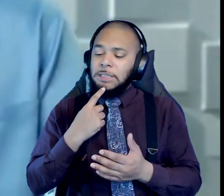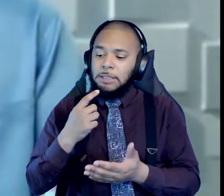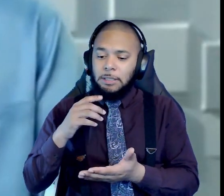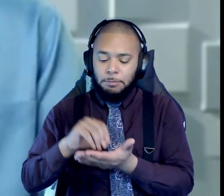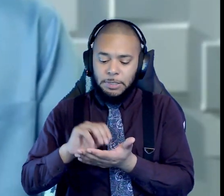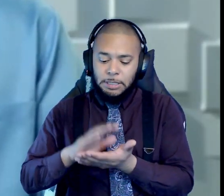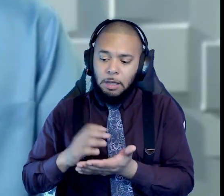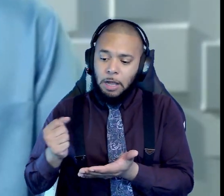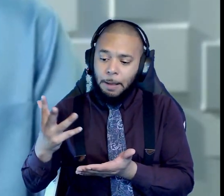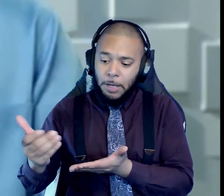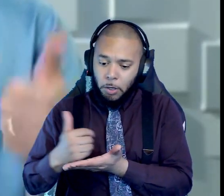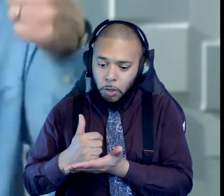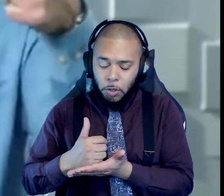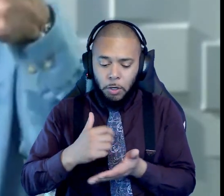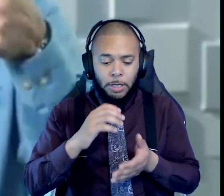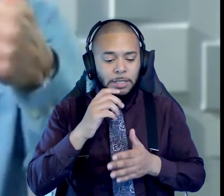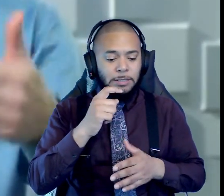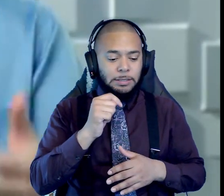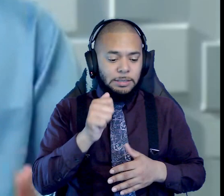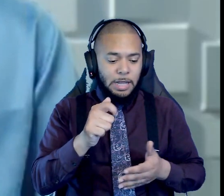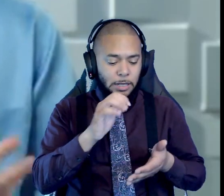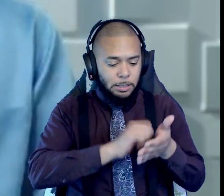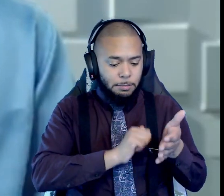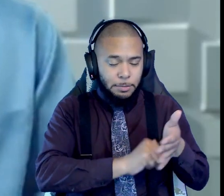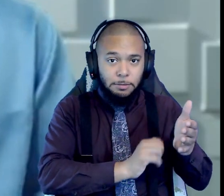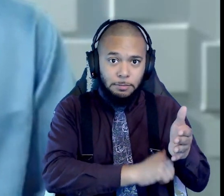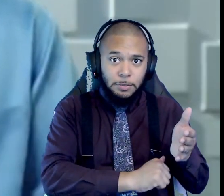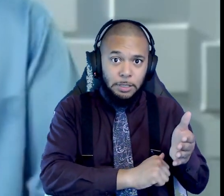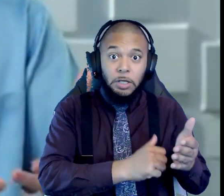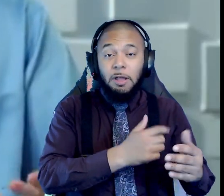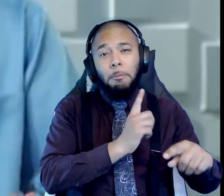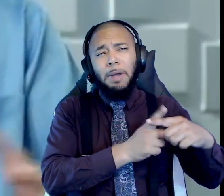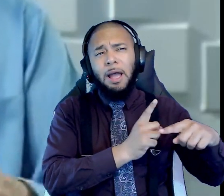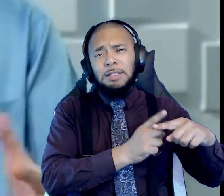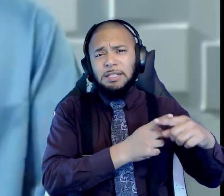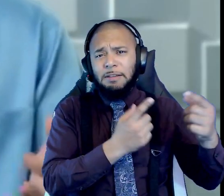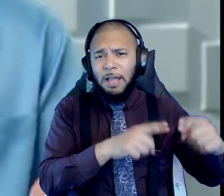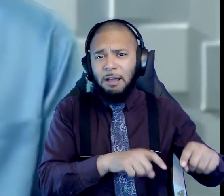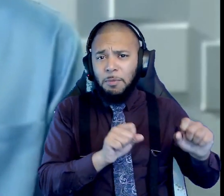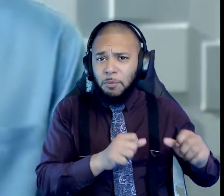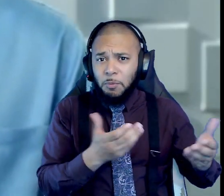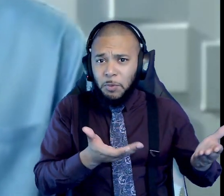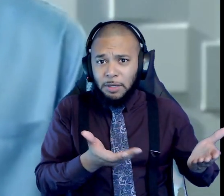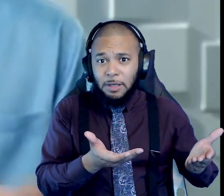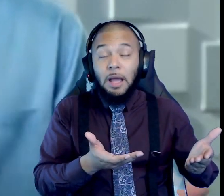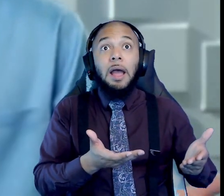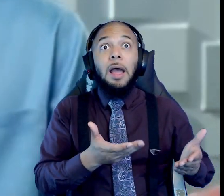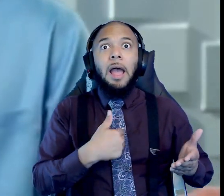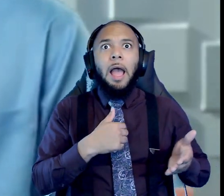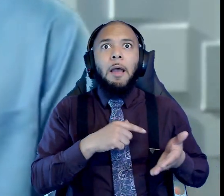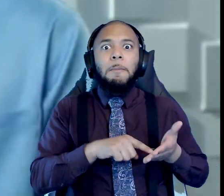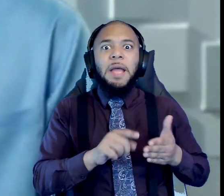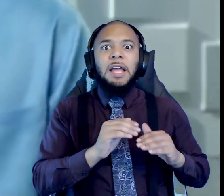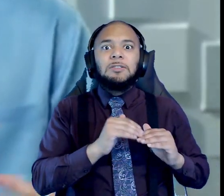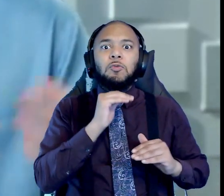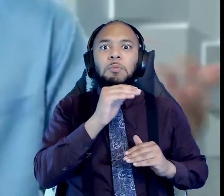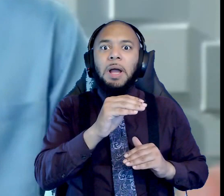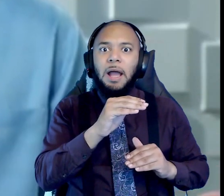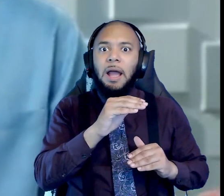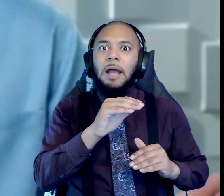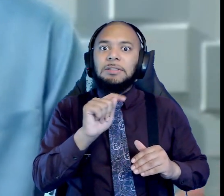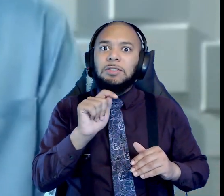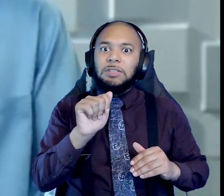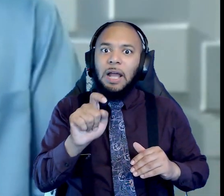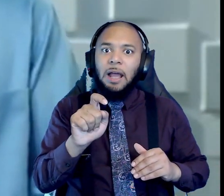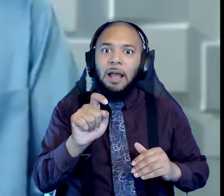and in some cases this would be a good at the end of all of that oh I paid too much in taxes I get a tax return in